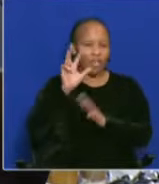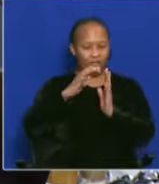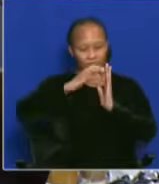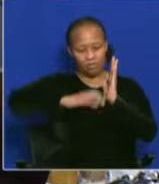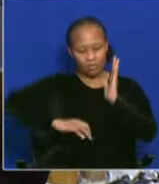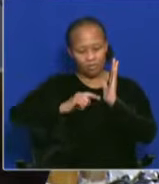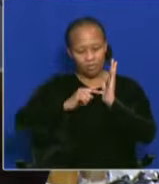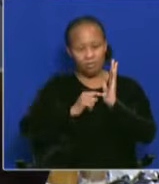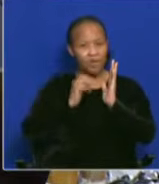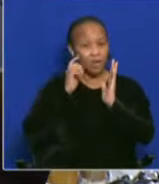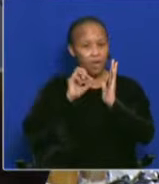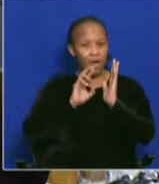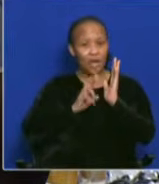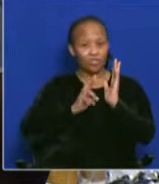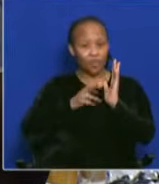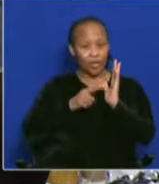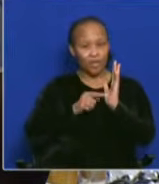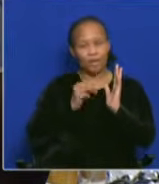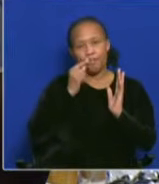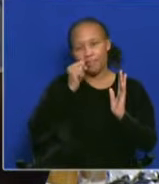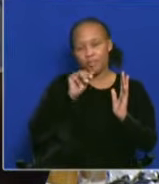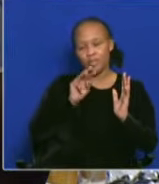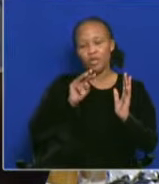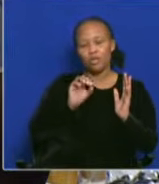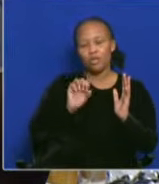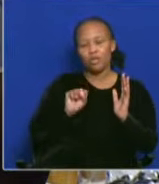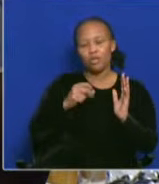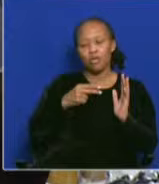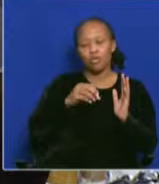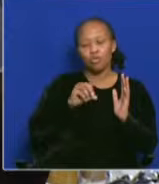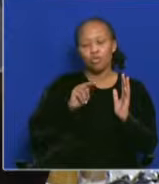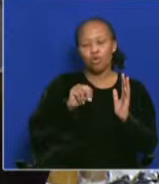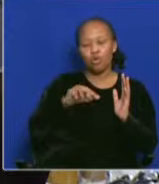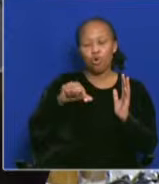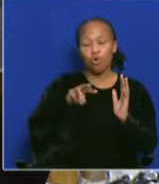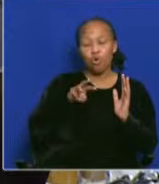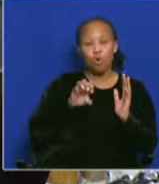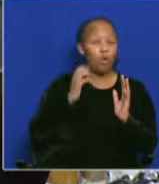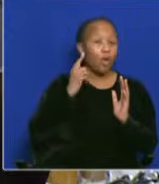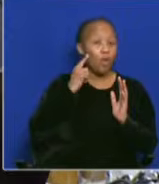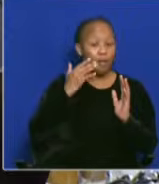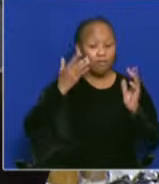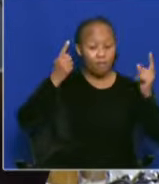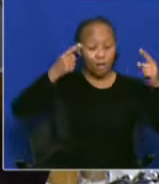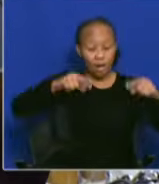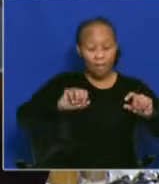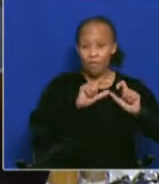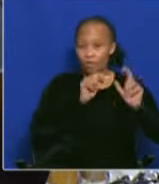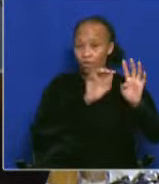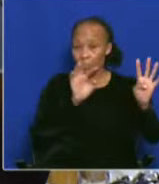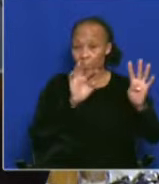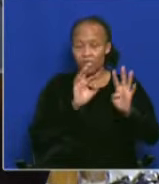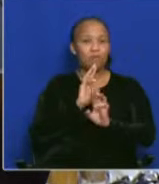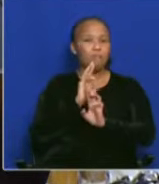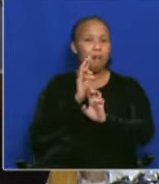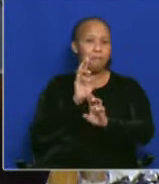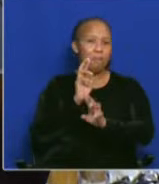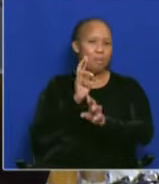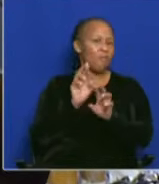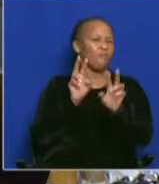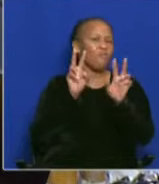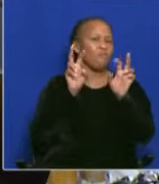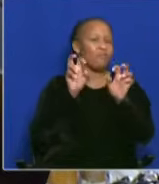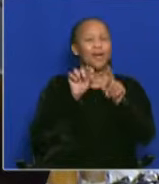Mr. Shongwe referred to when he was here. Those are allegations There's, again, no charges that we